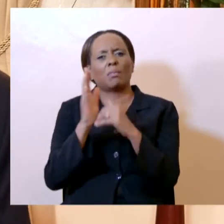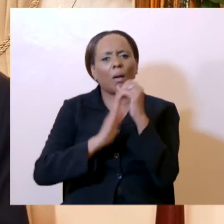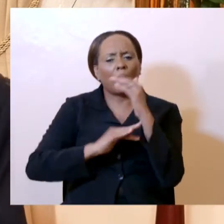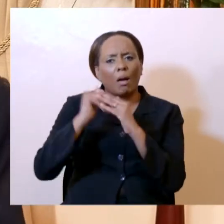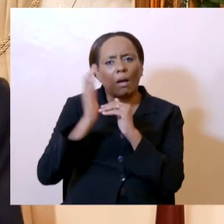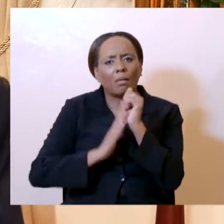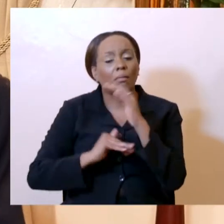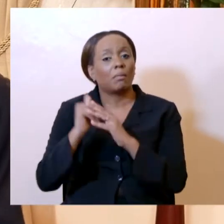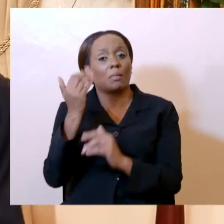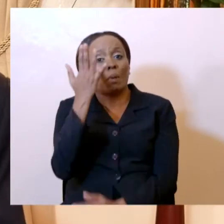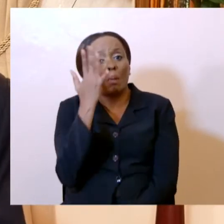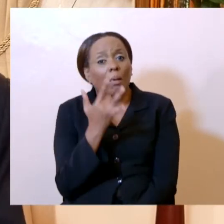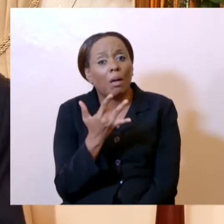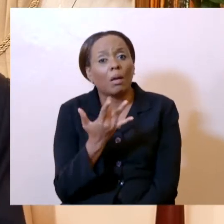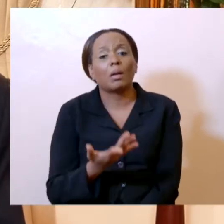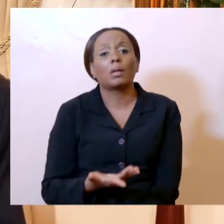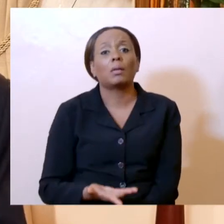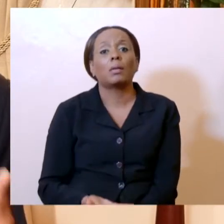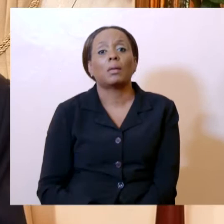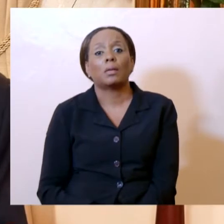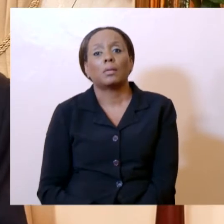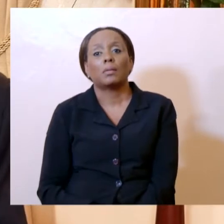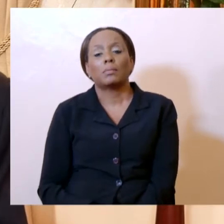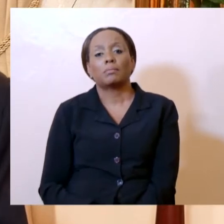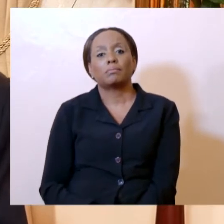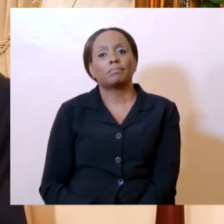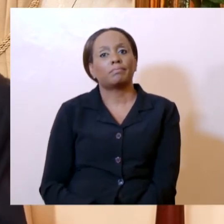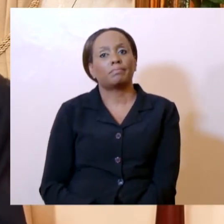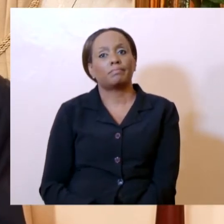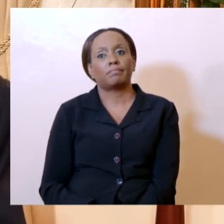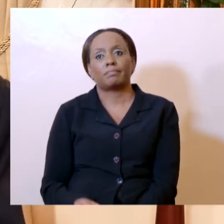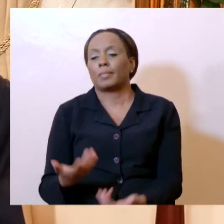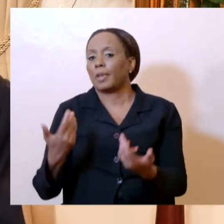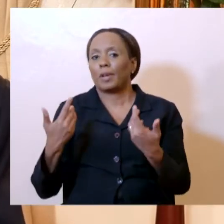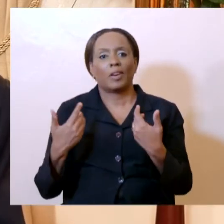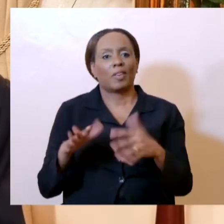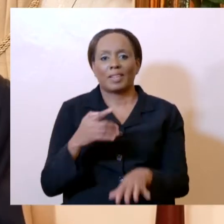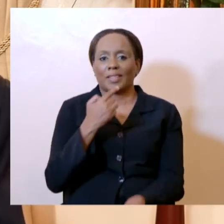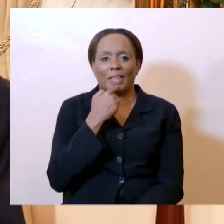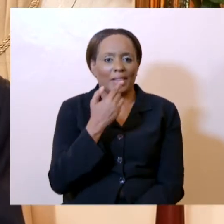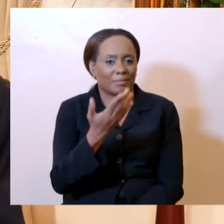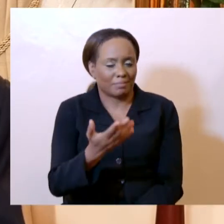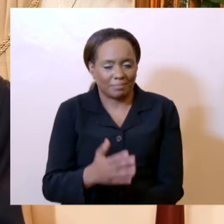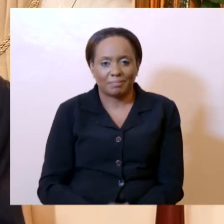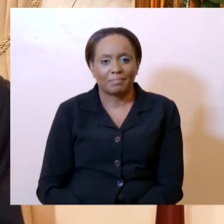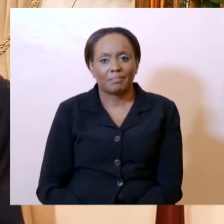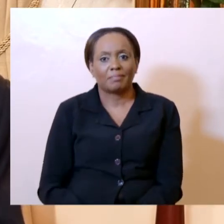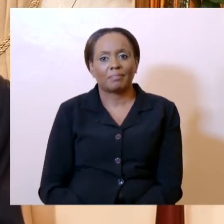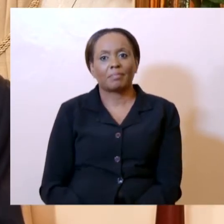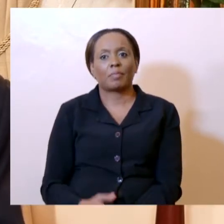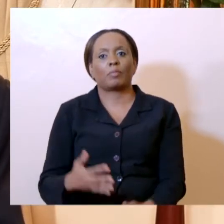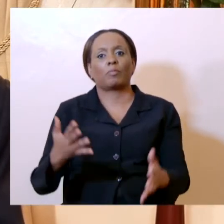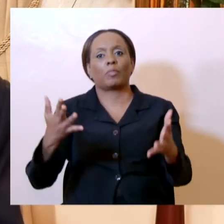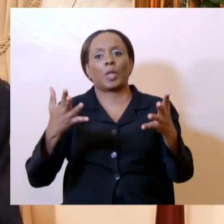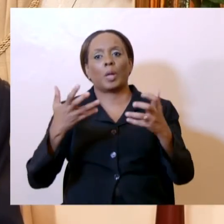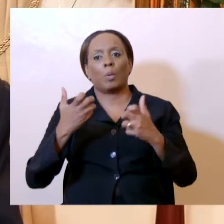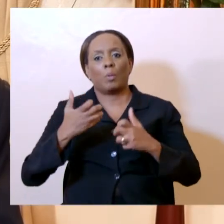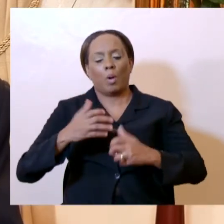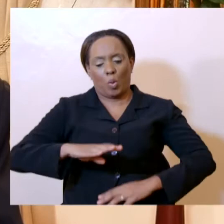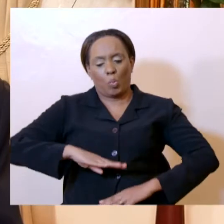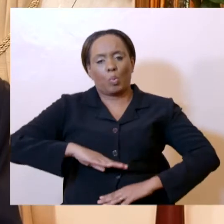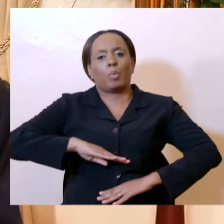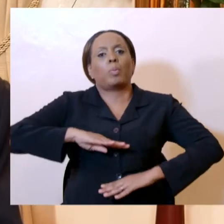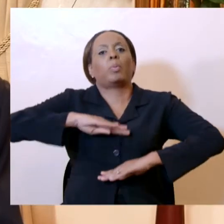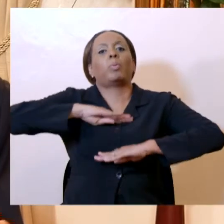vaccine, because it has already been mentioned. We are looking to achieve herd immunity. We want to get